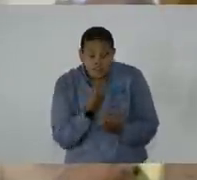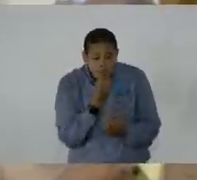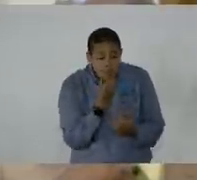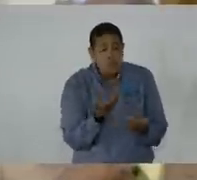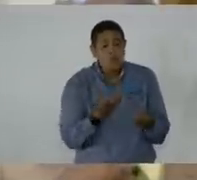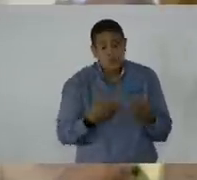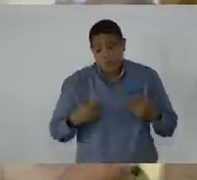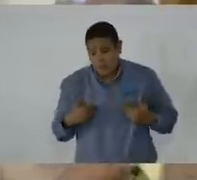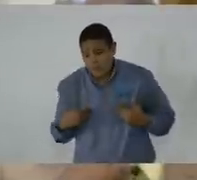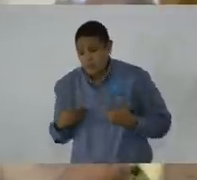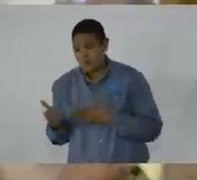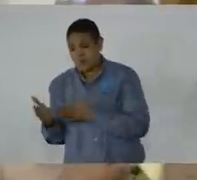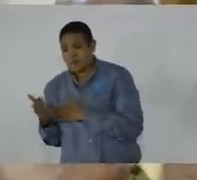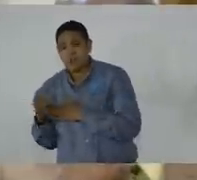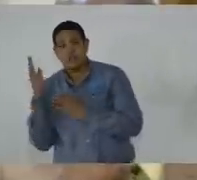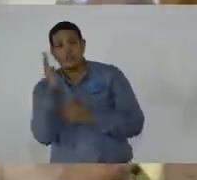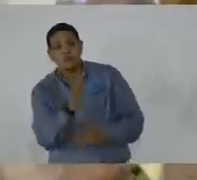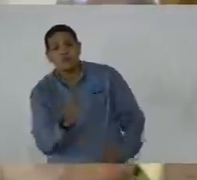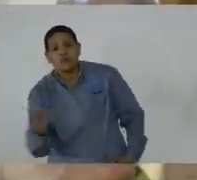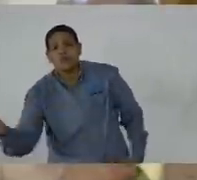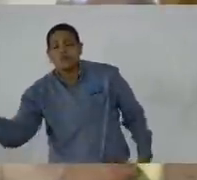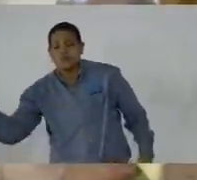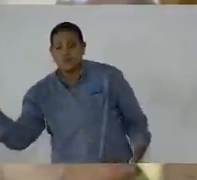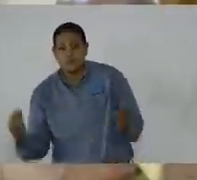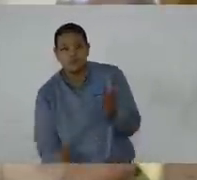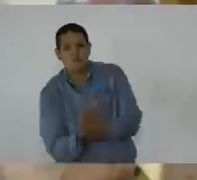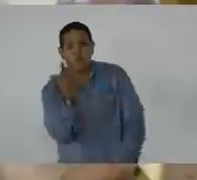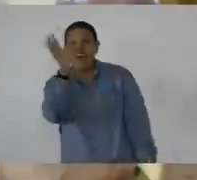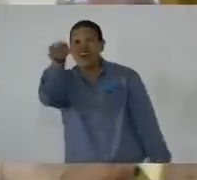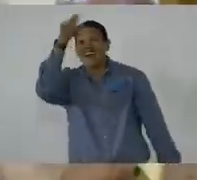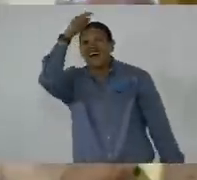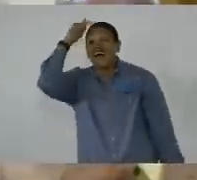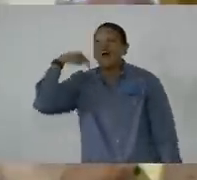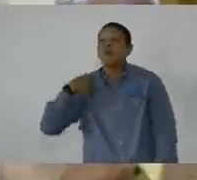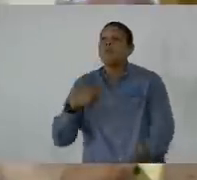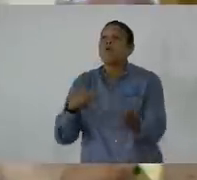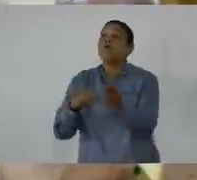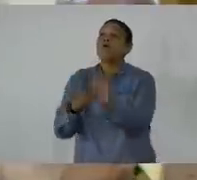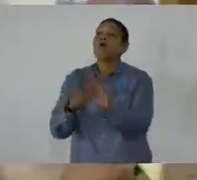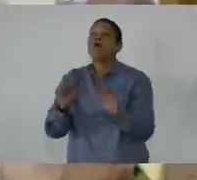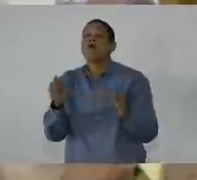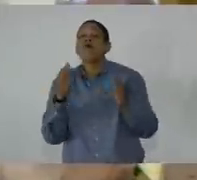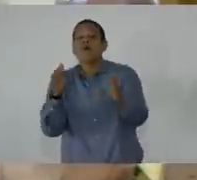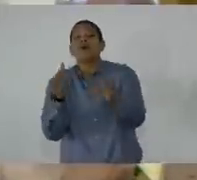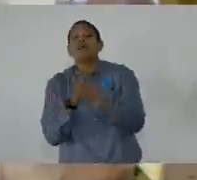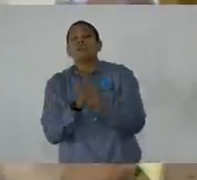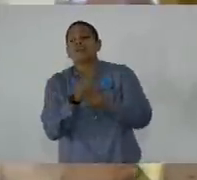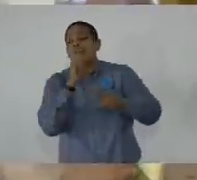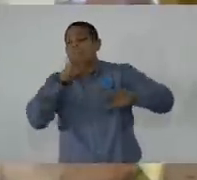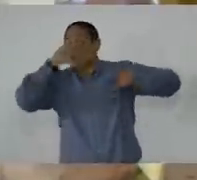and fisheries subsectors. It is not my intention in any way to undo the work of